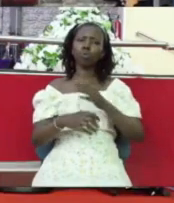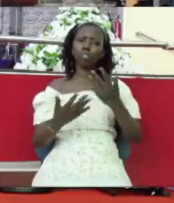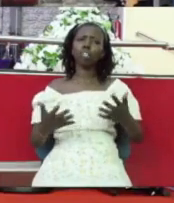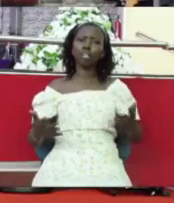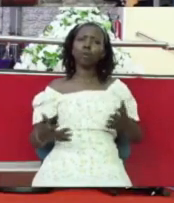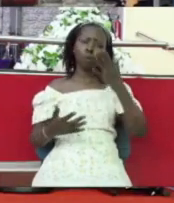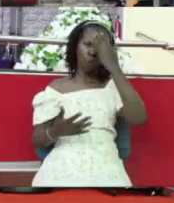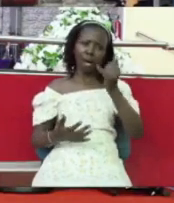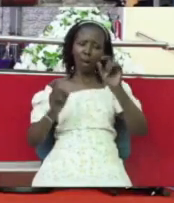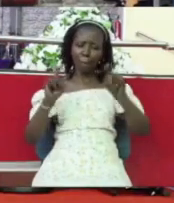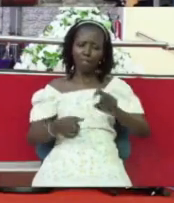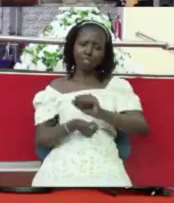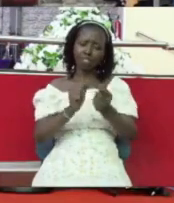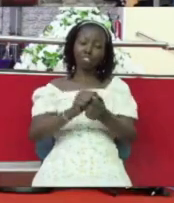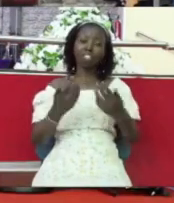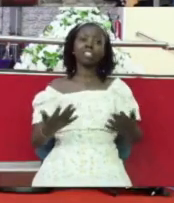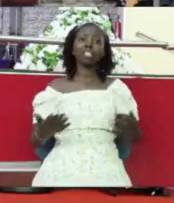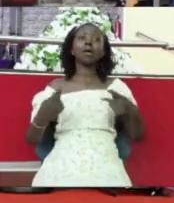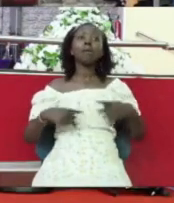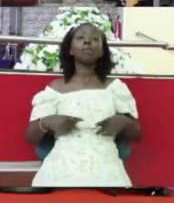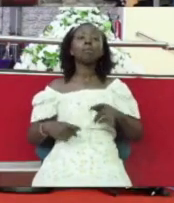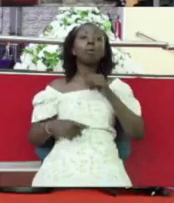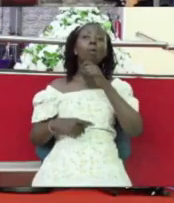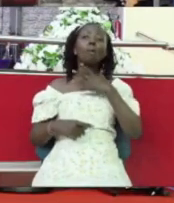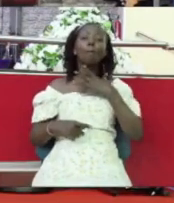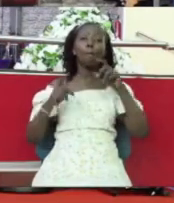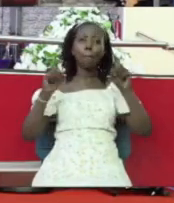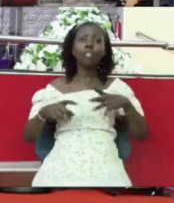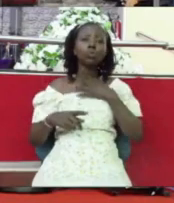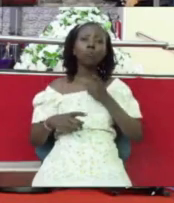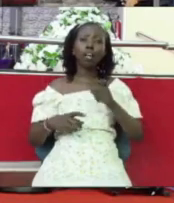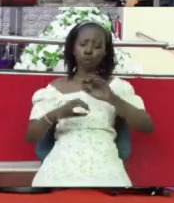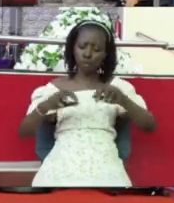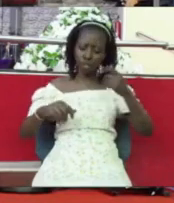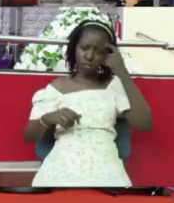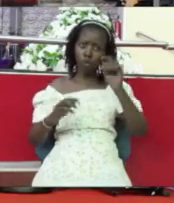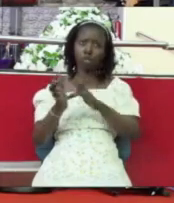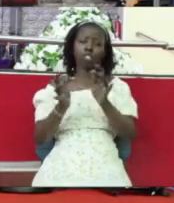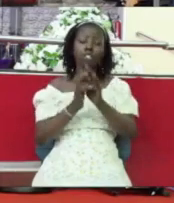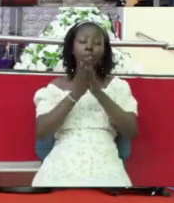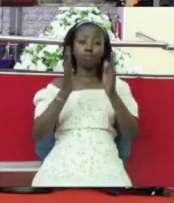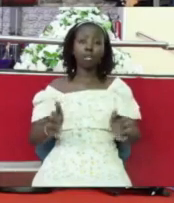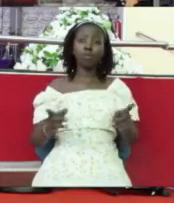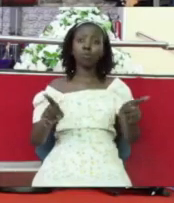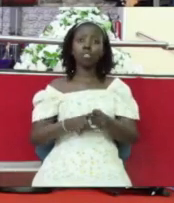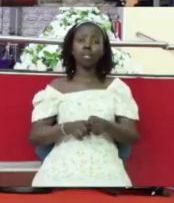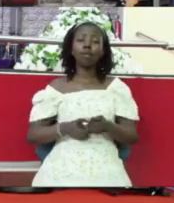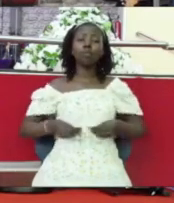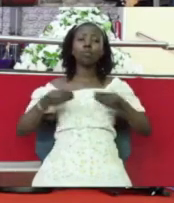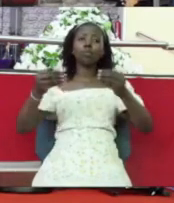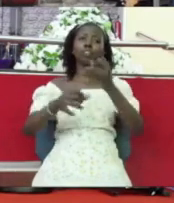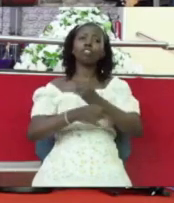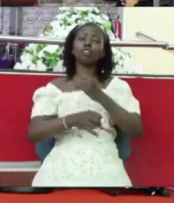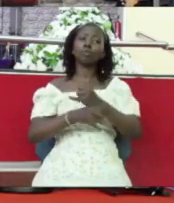things. Tunastahili kubadilisha mambo. People need to be looking for Christians to employ them and to give them assignments. Watu wanastahili kuwa wanatafuta wa Kristo ndio